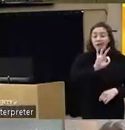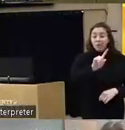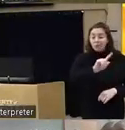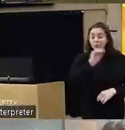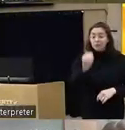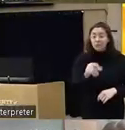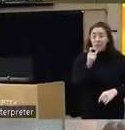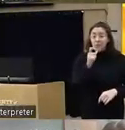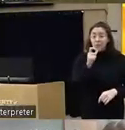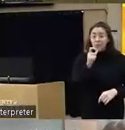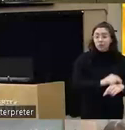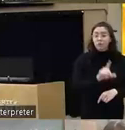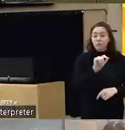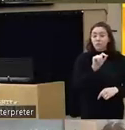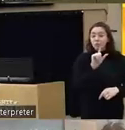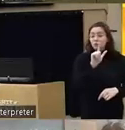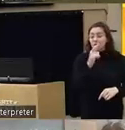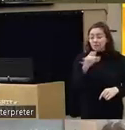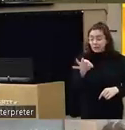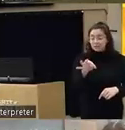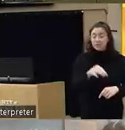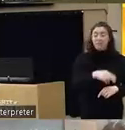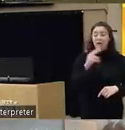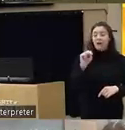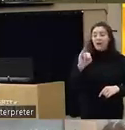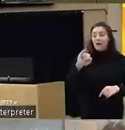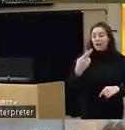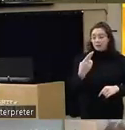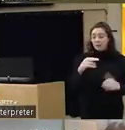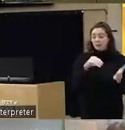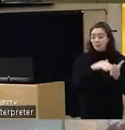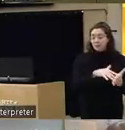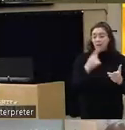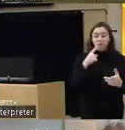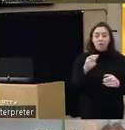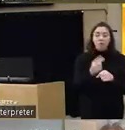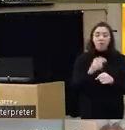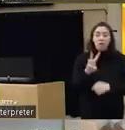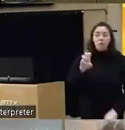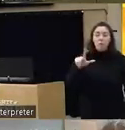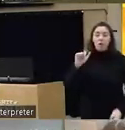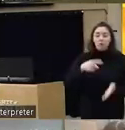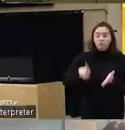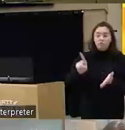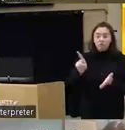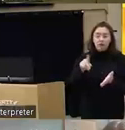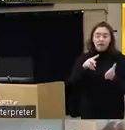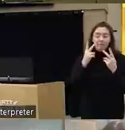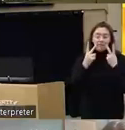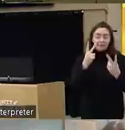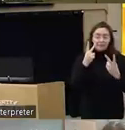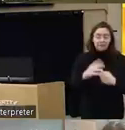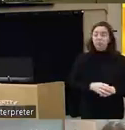per 2019 NHIS study for well check visits. So adolescents are receiving